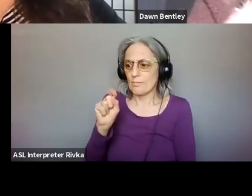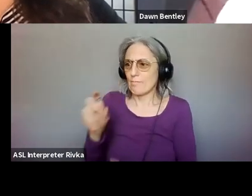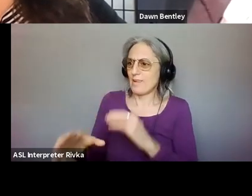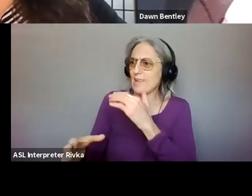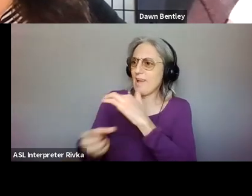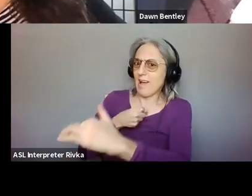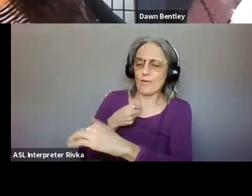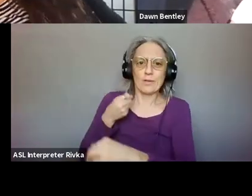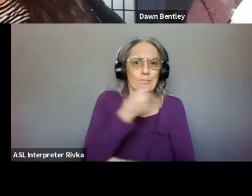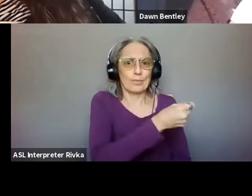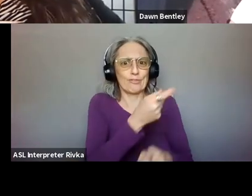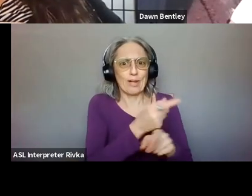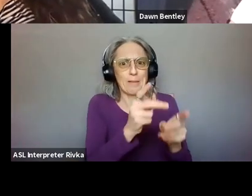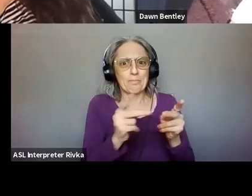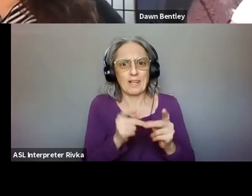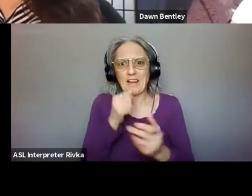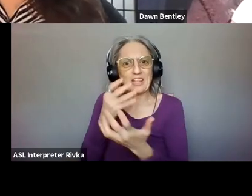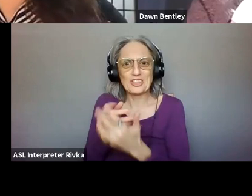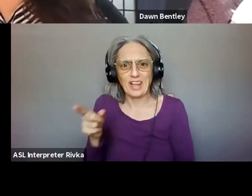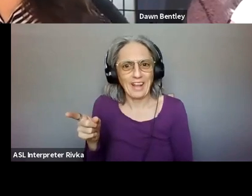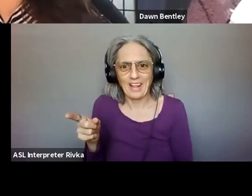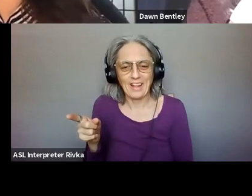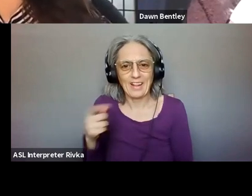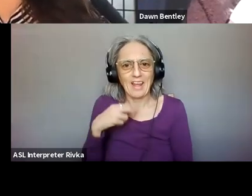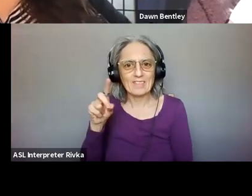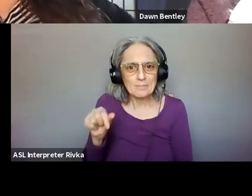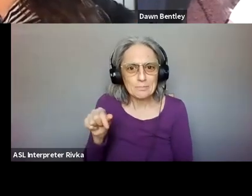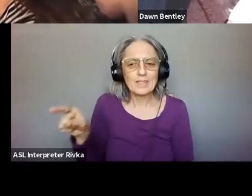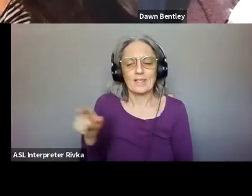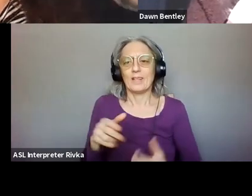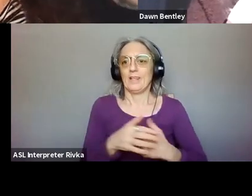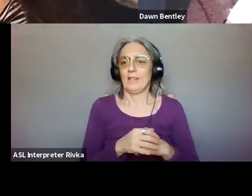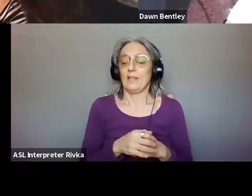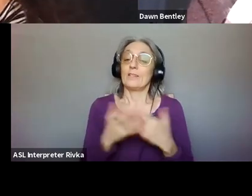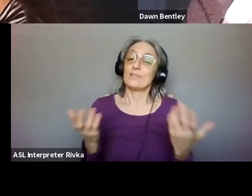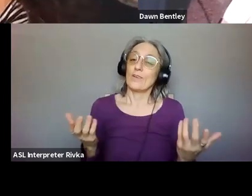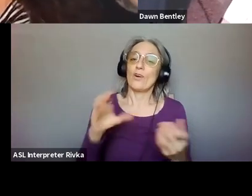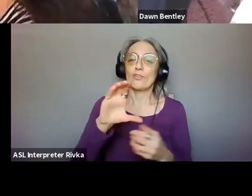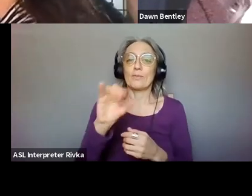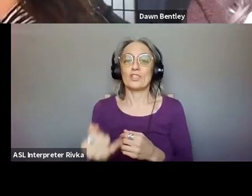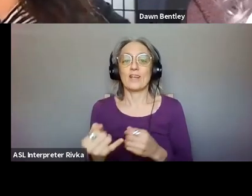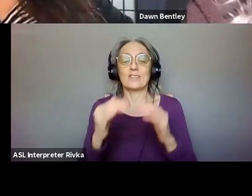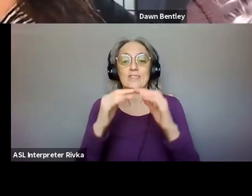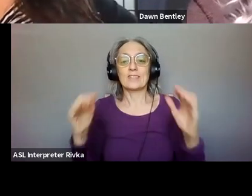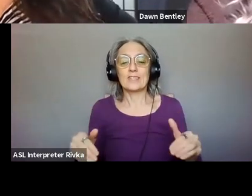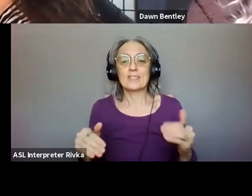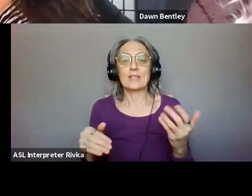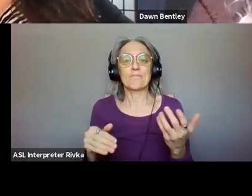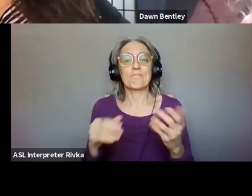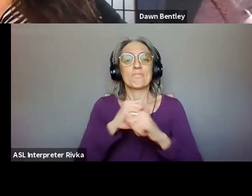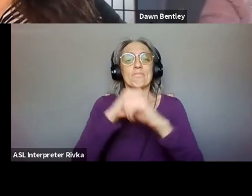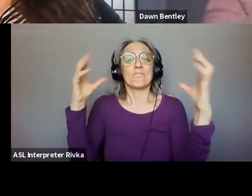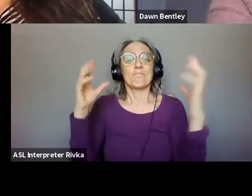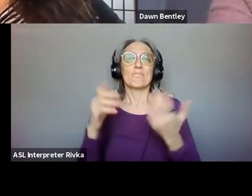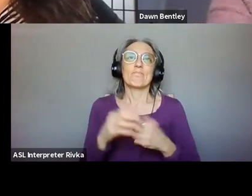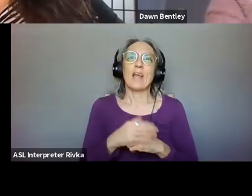where he needs to be. So as far as the criminal justice system, you know, I think most judges are